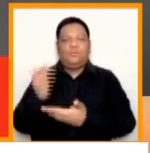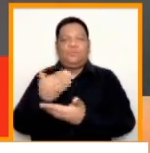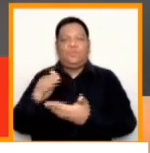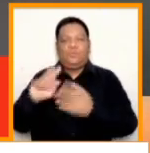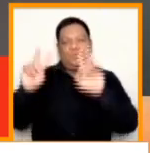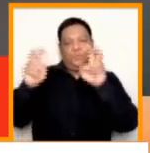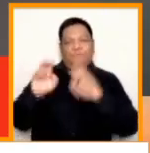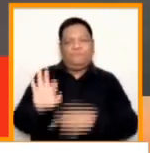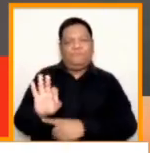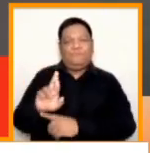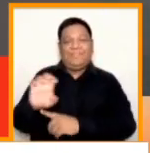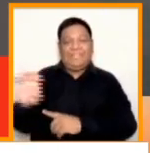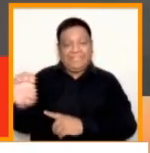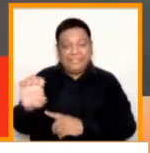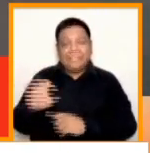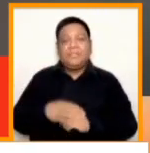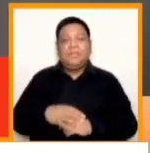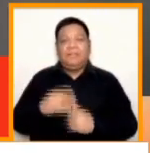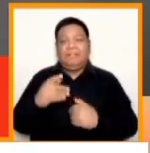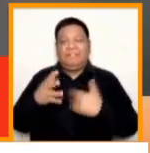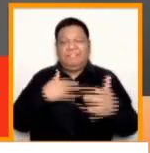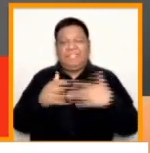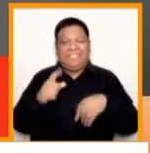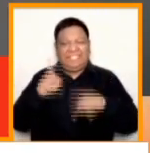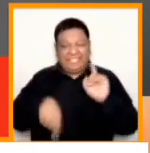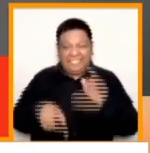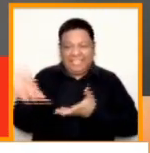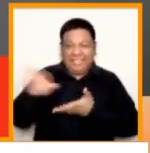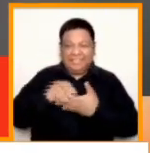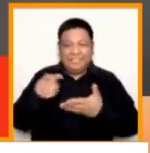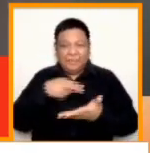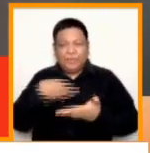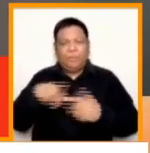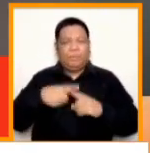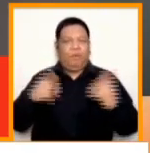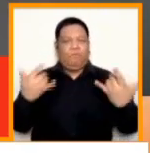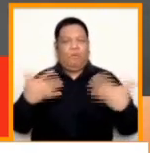masabayan ang dance moves ni Julian, aba A for effort naman para kay David.